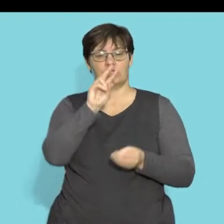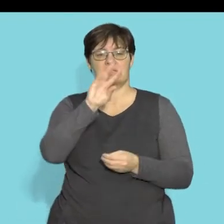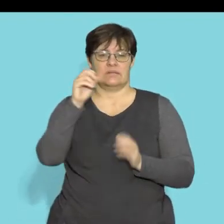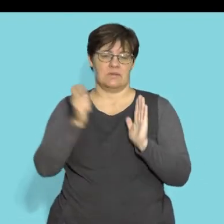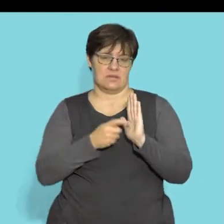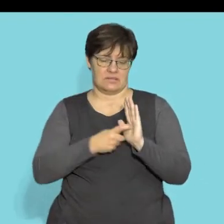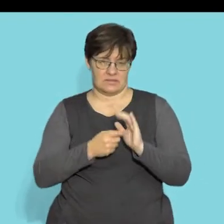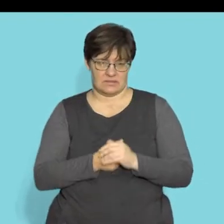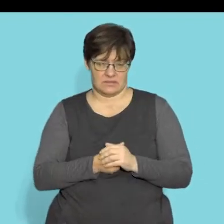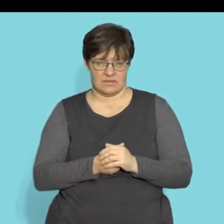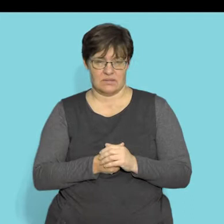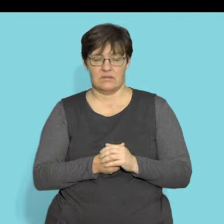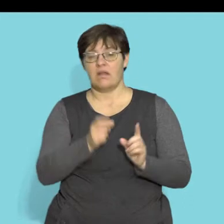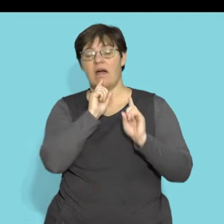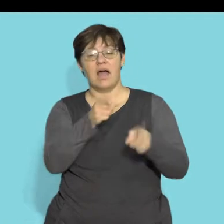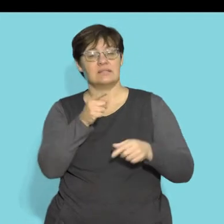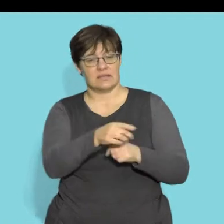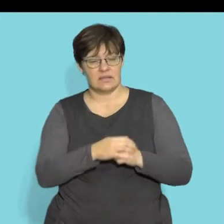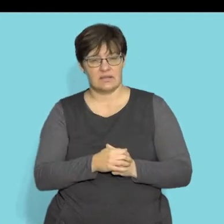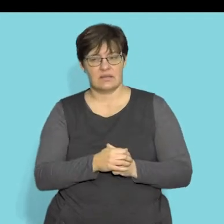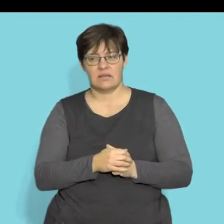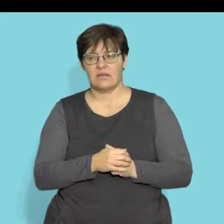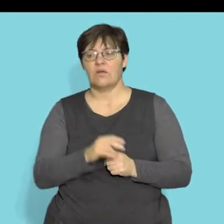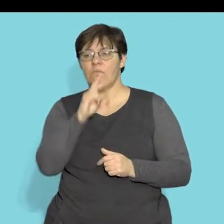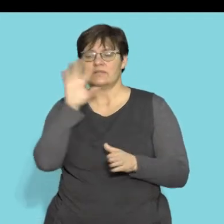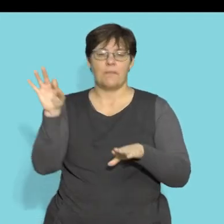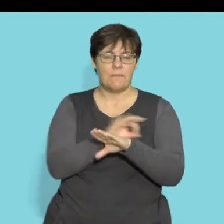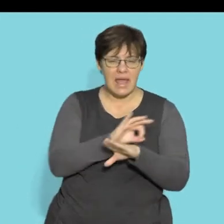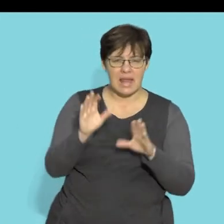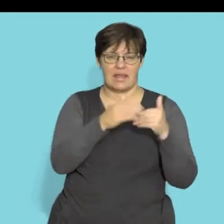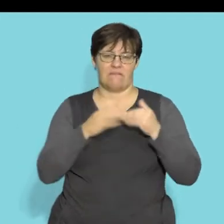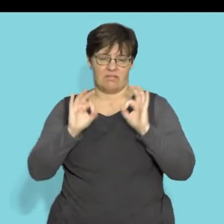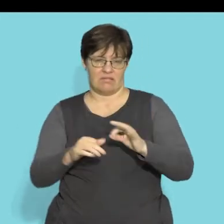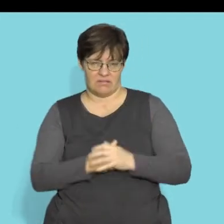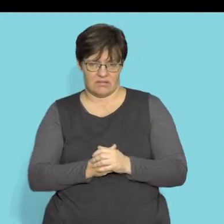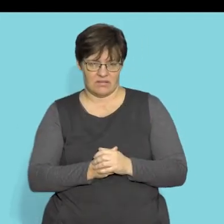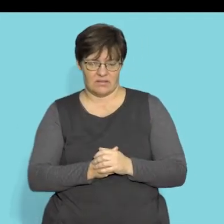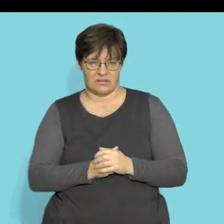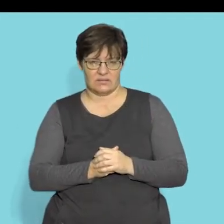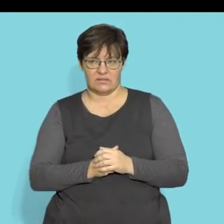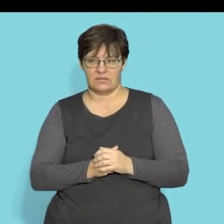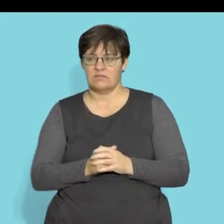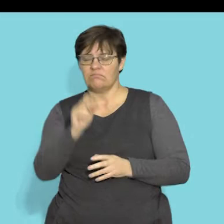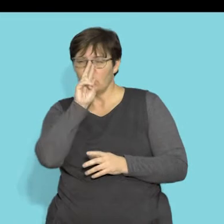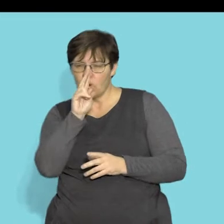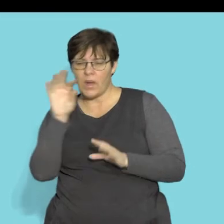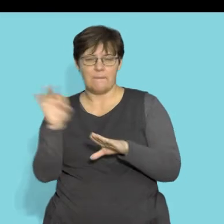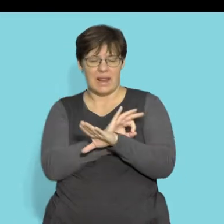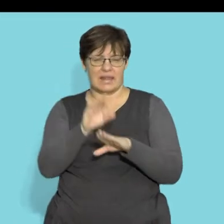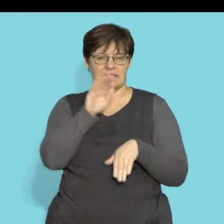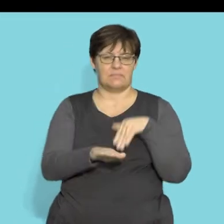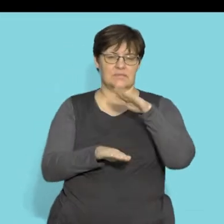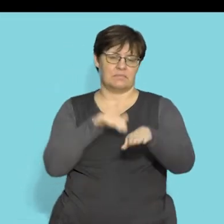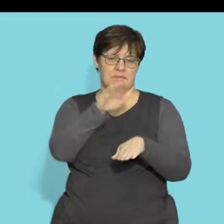total of 20 marks. To answer this question, it requires that we plan very carefully. Let's look at the planning